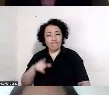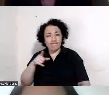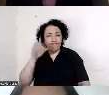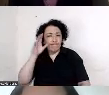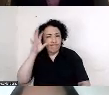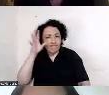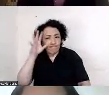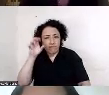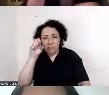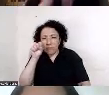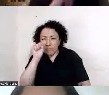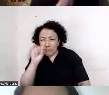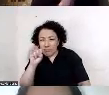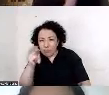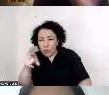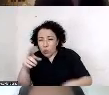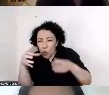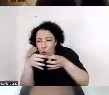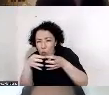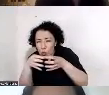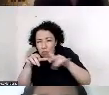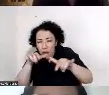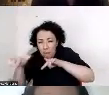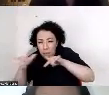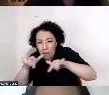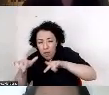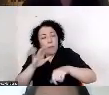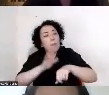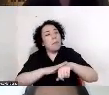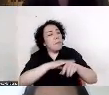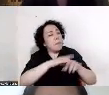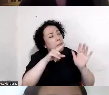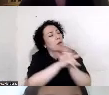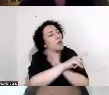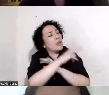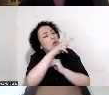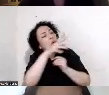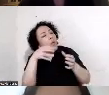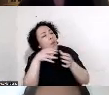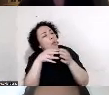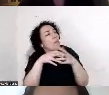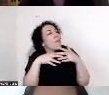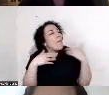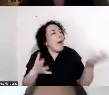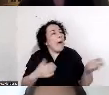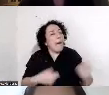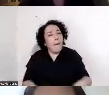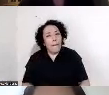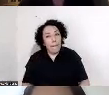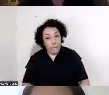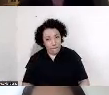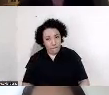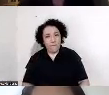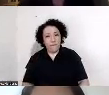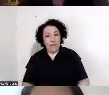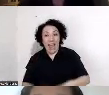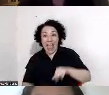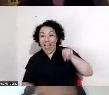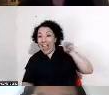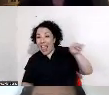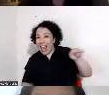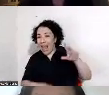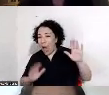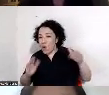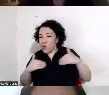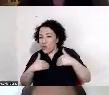for utilizar um trabalho em grupo, deixe o aluno escolher com quem que ele quer trabalhar. As pessoas são muito maldosas com pessoas que têm autismo, só